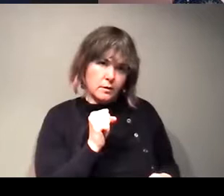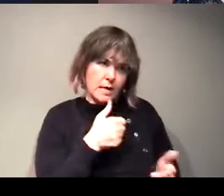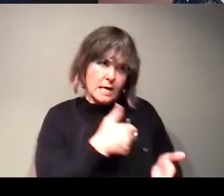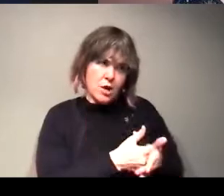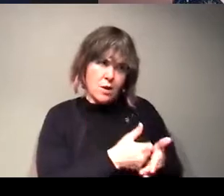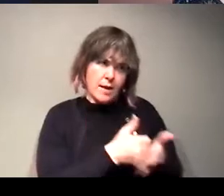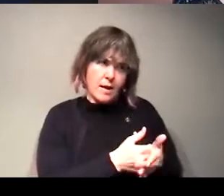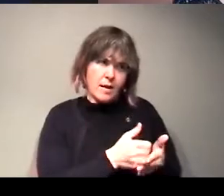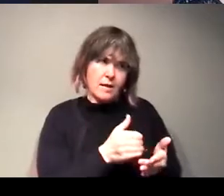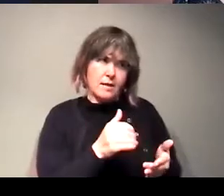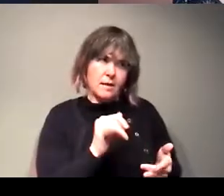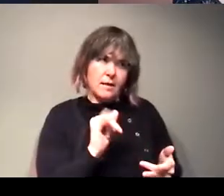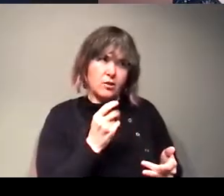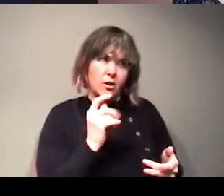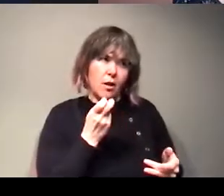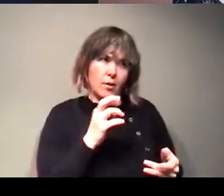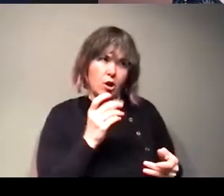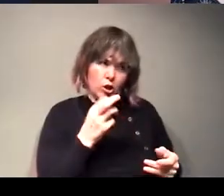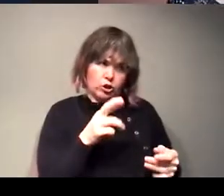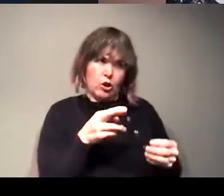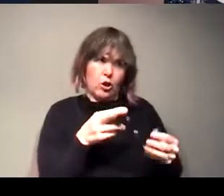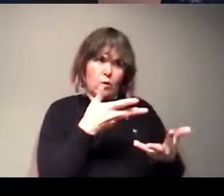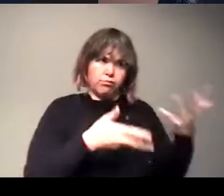nearby, like in a globular cluster.